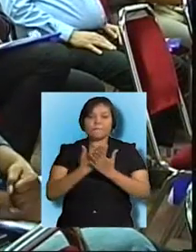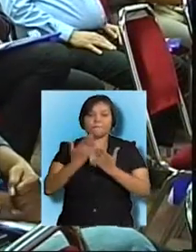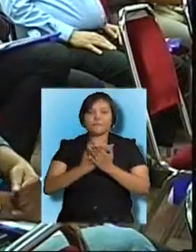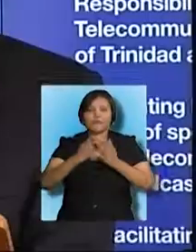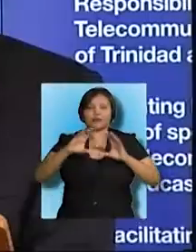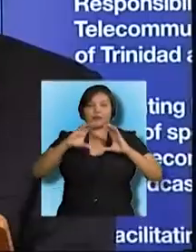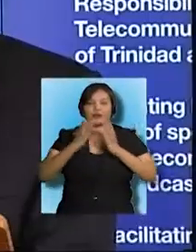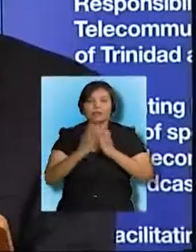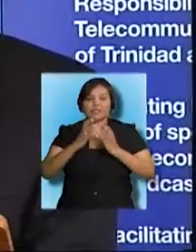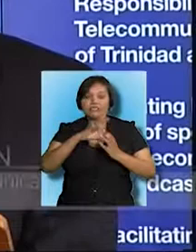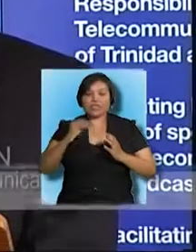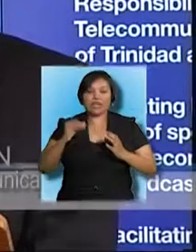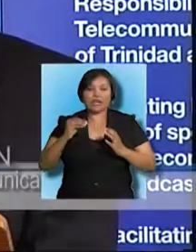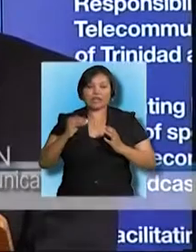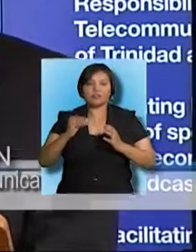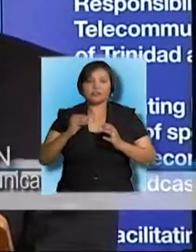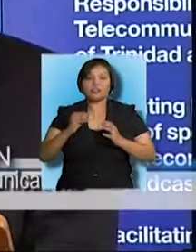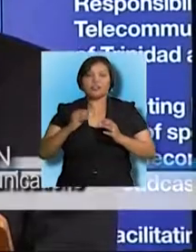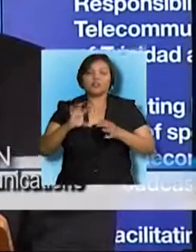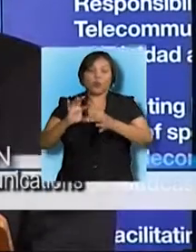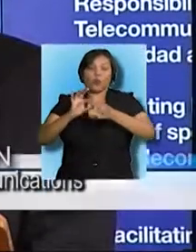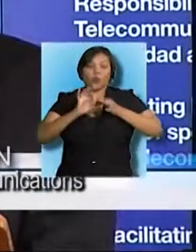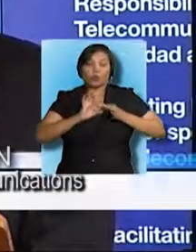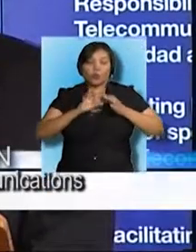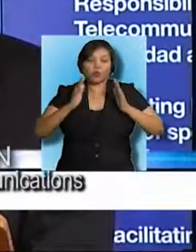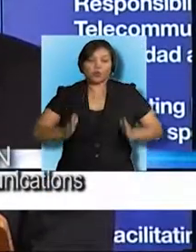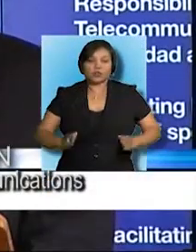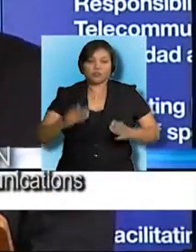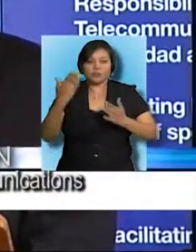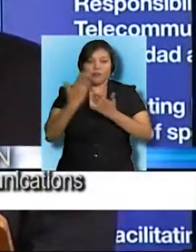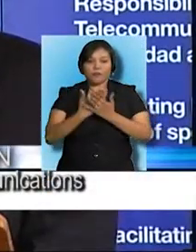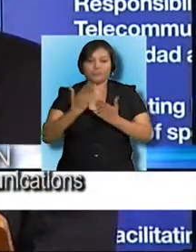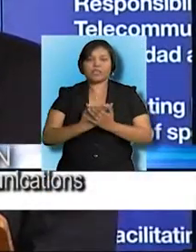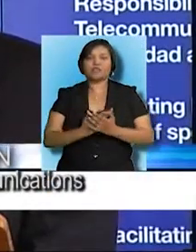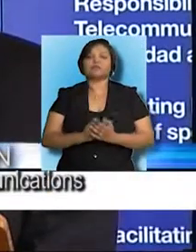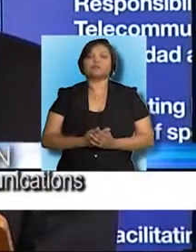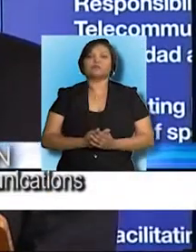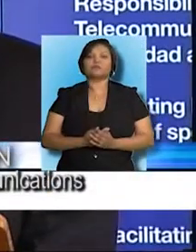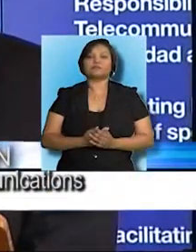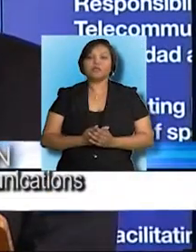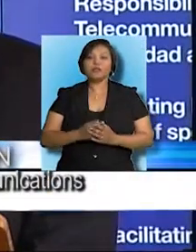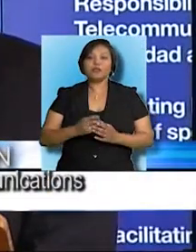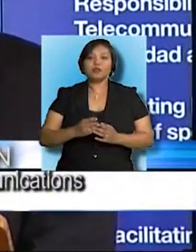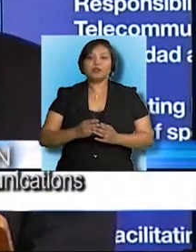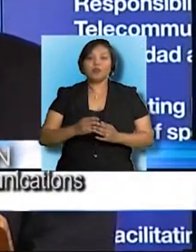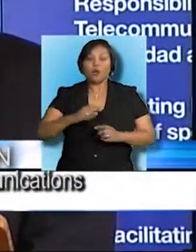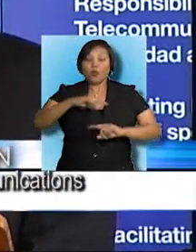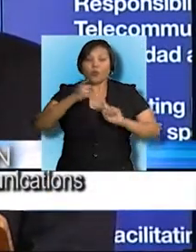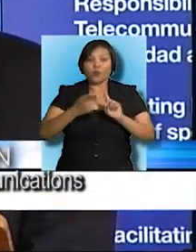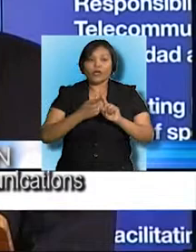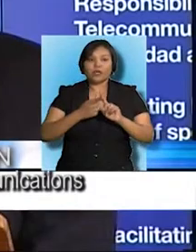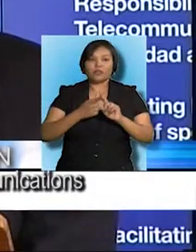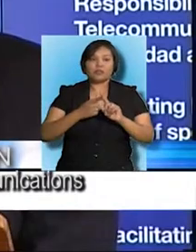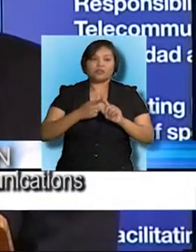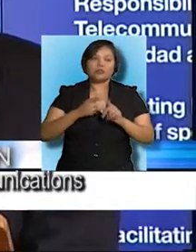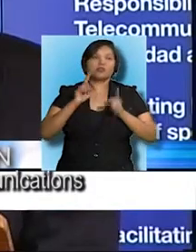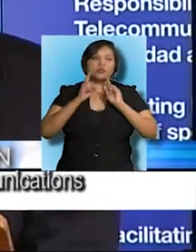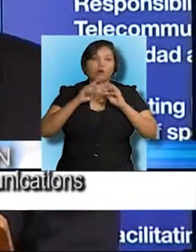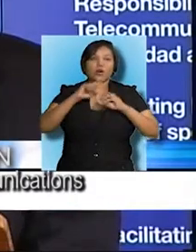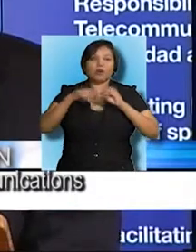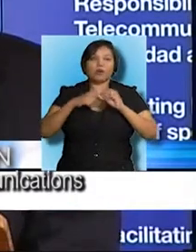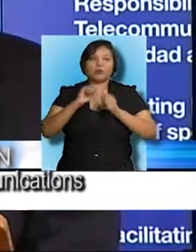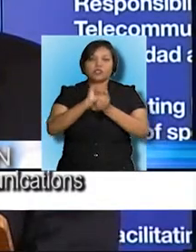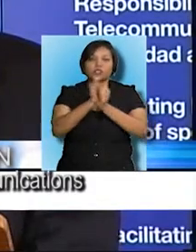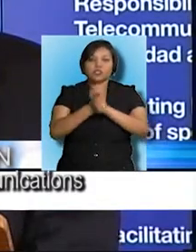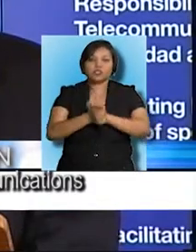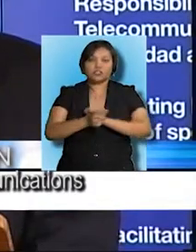and the possible concentration of ownership into the hands of a few. Another key issue for consideration in any